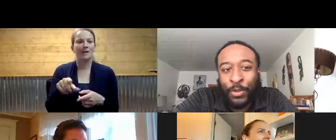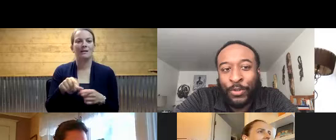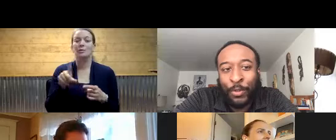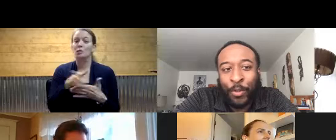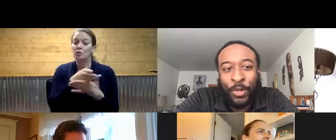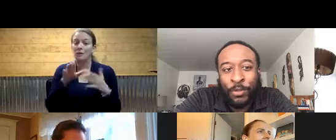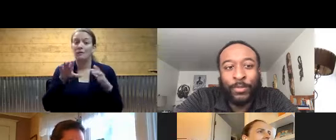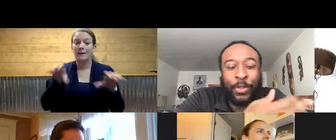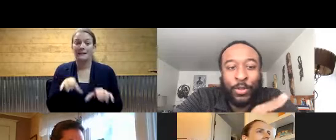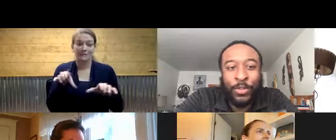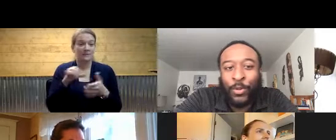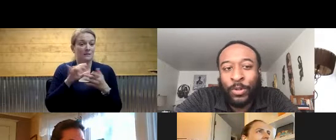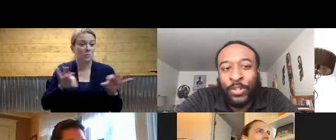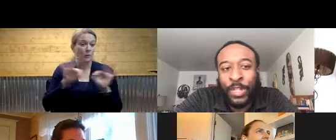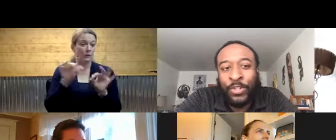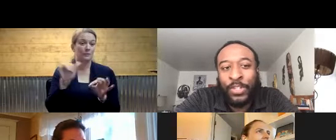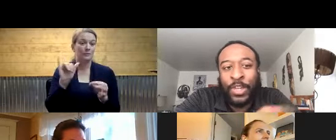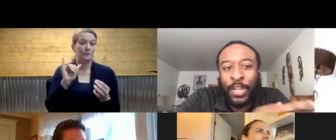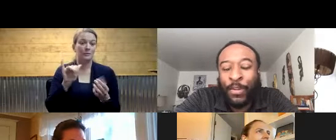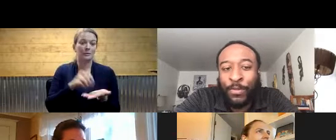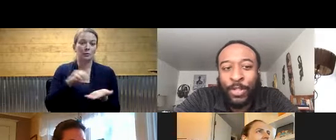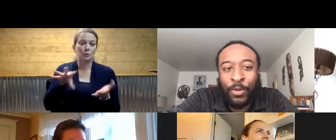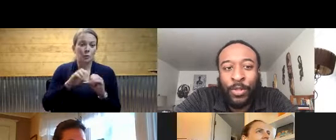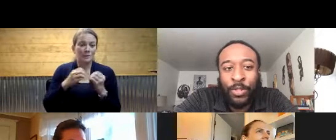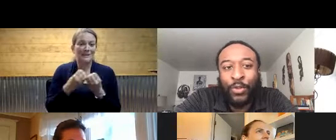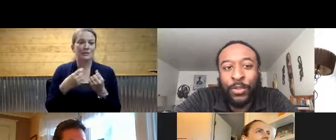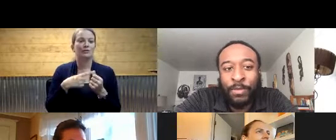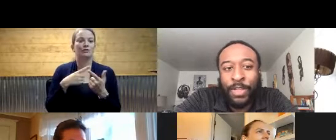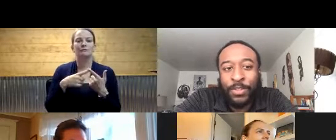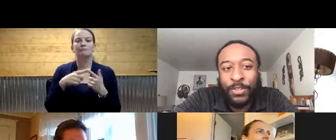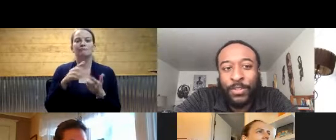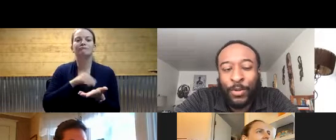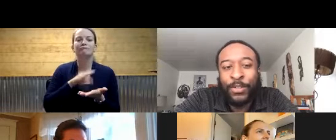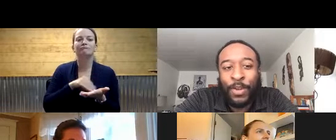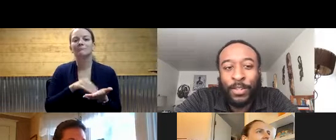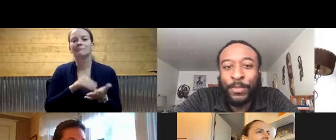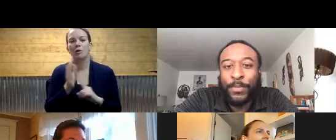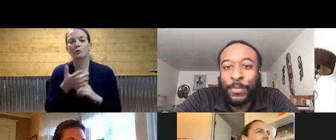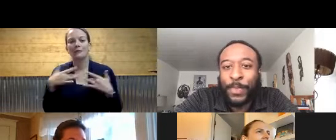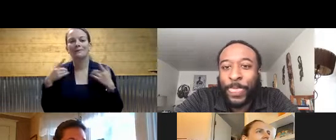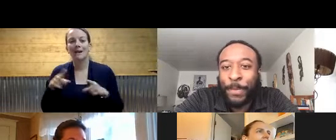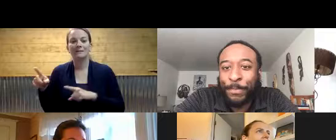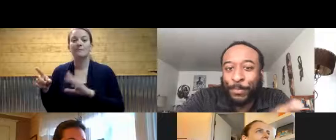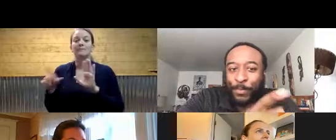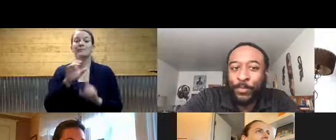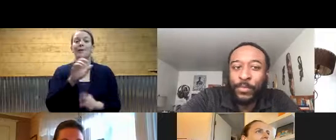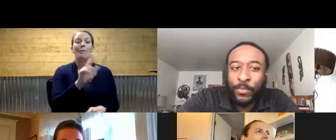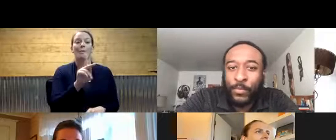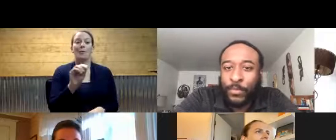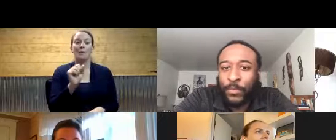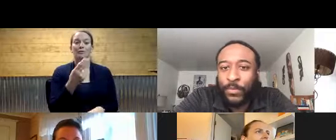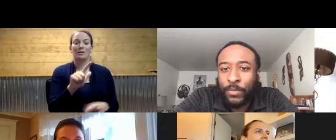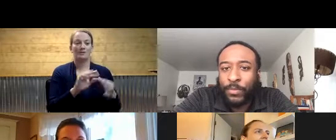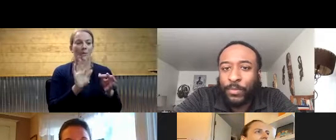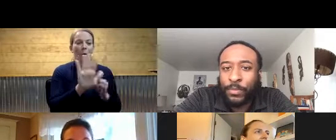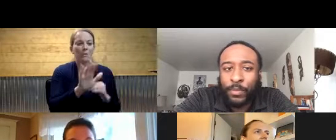activities which are also important. Going to student organizations, checking out, cultural events. So that's fine. Oh, sorry. Also, I wanted to